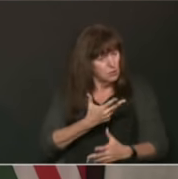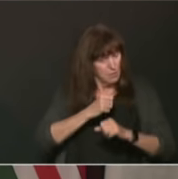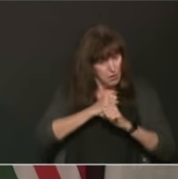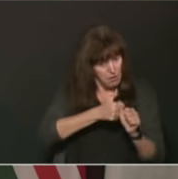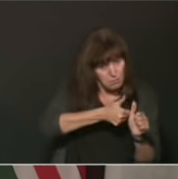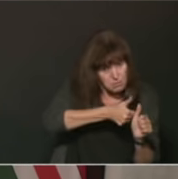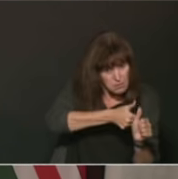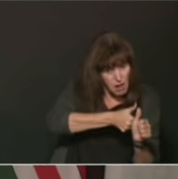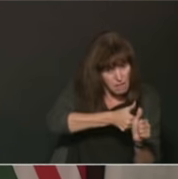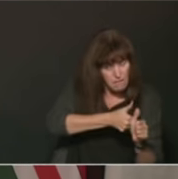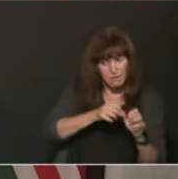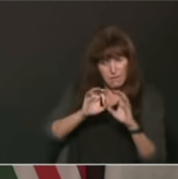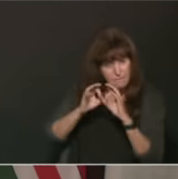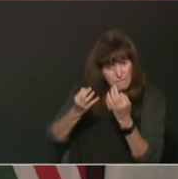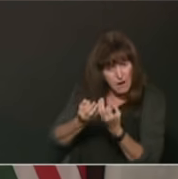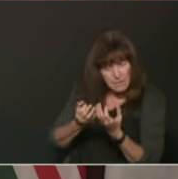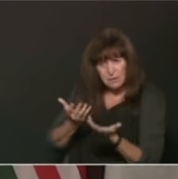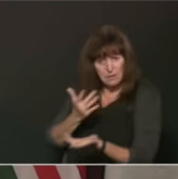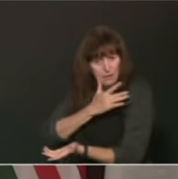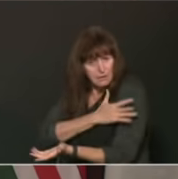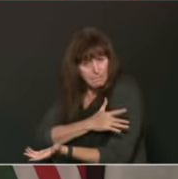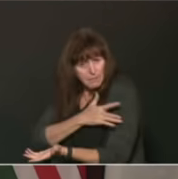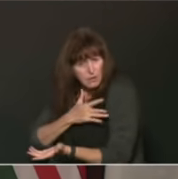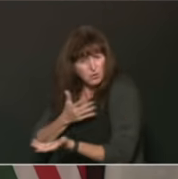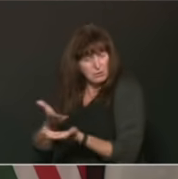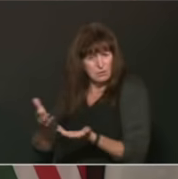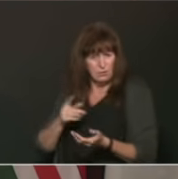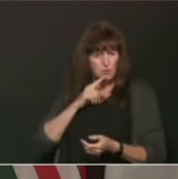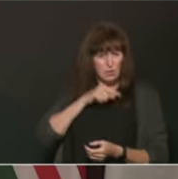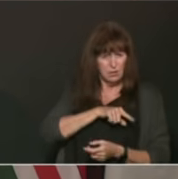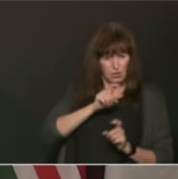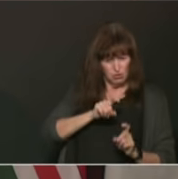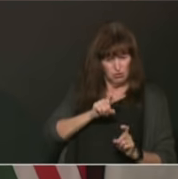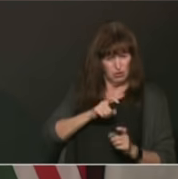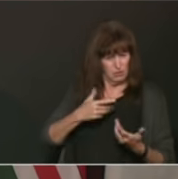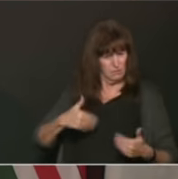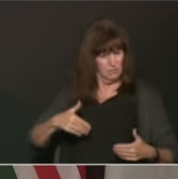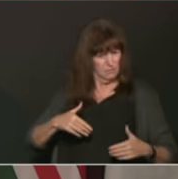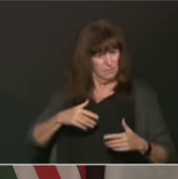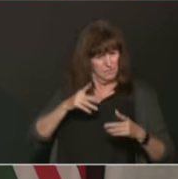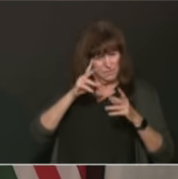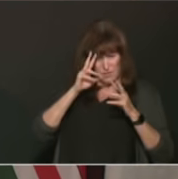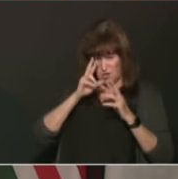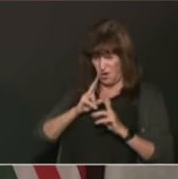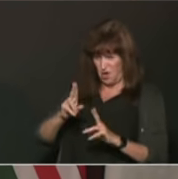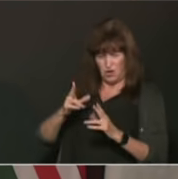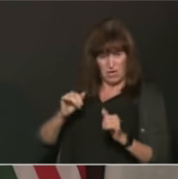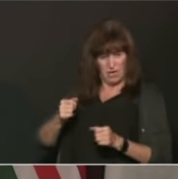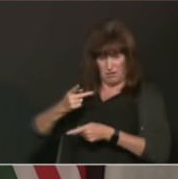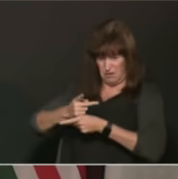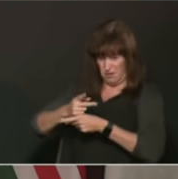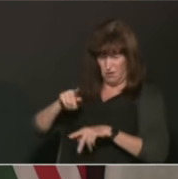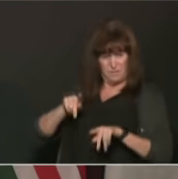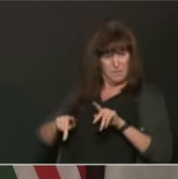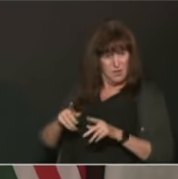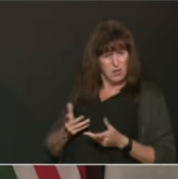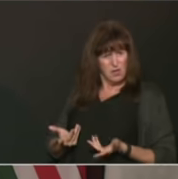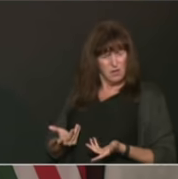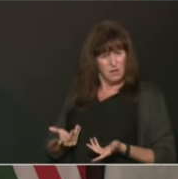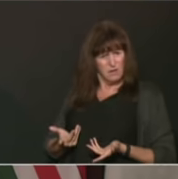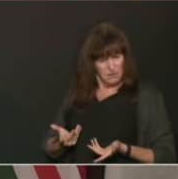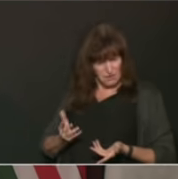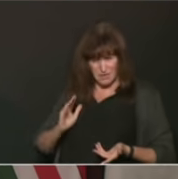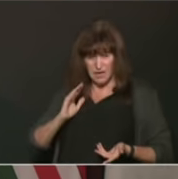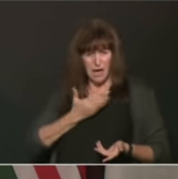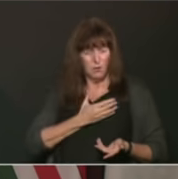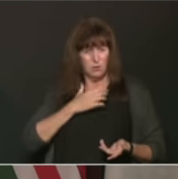patients that they are honored to care and serve. And that is an entire wish, is that they